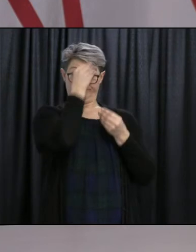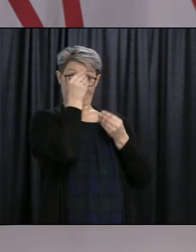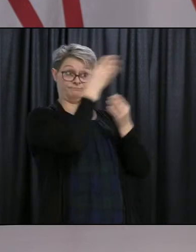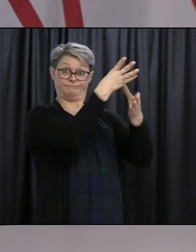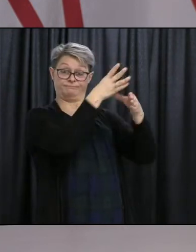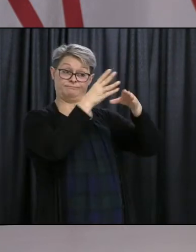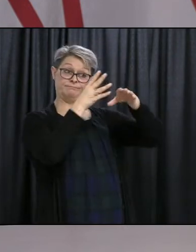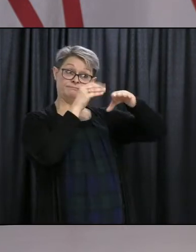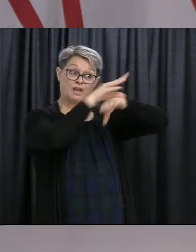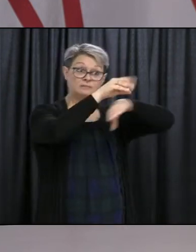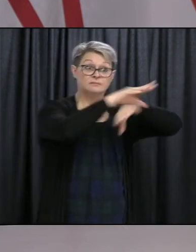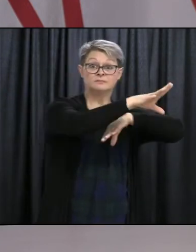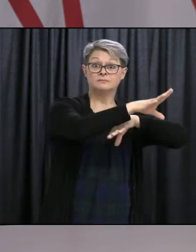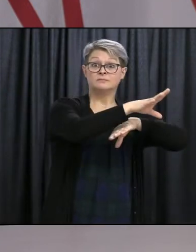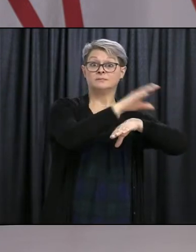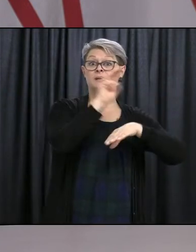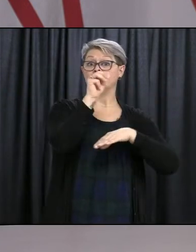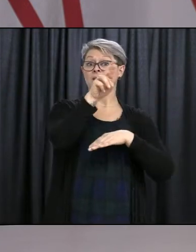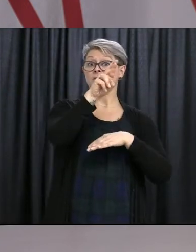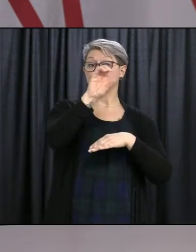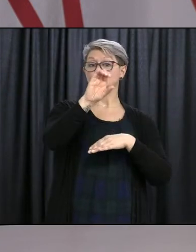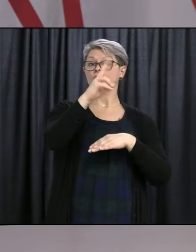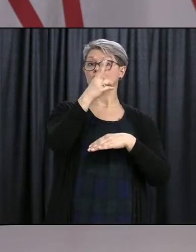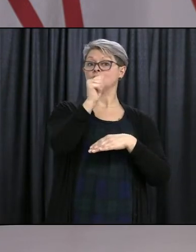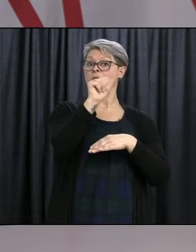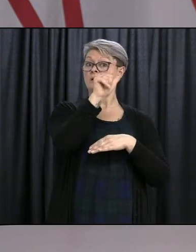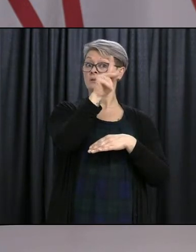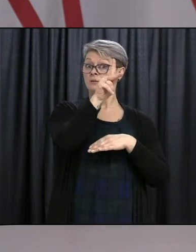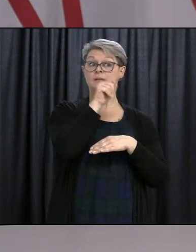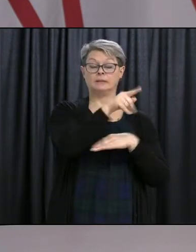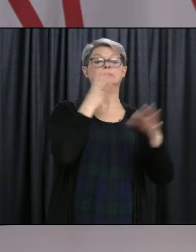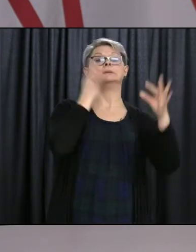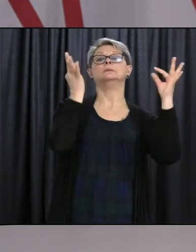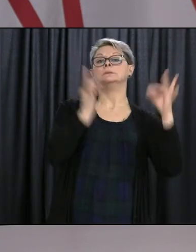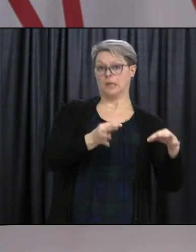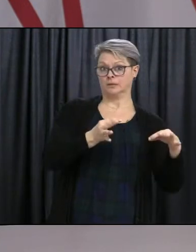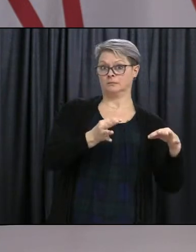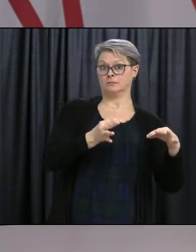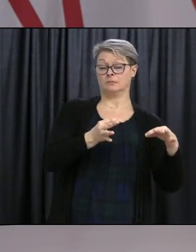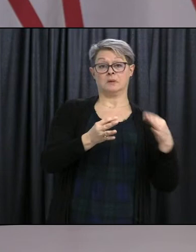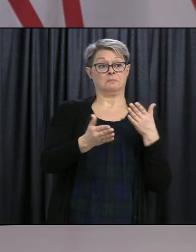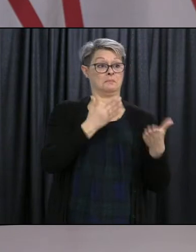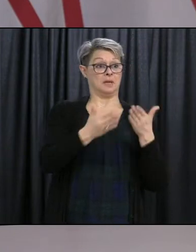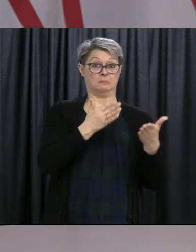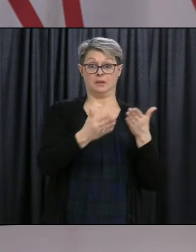made his decisions. I'm sure that factored into it to some degree, but I can't tell you what